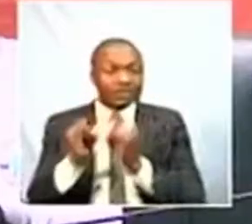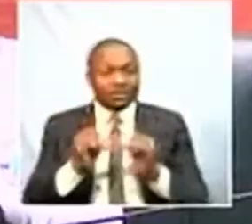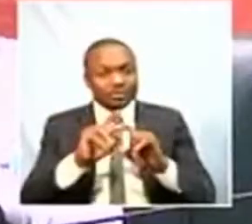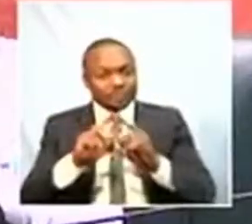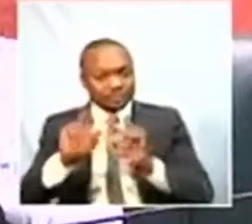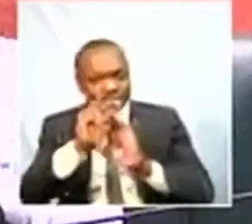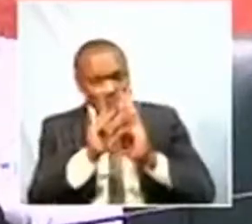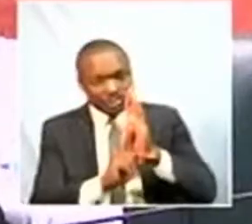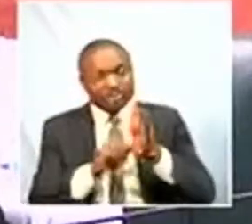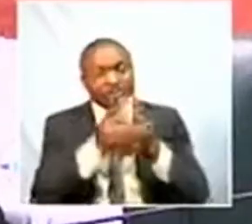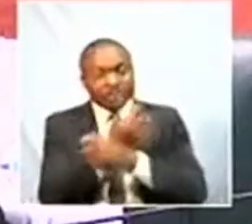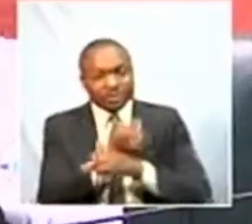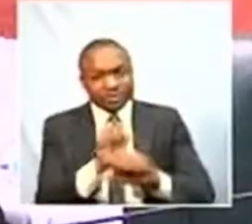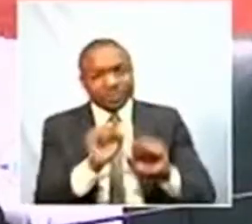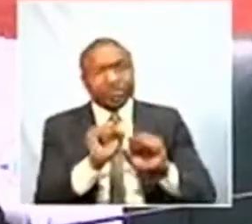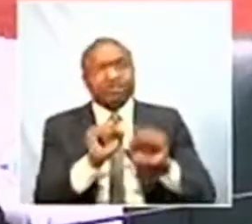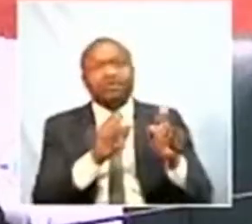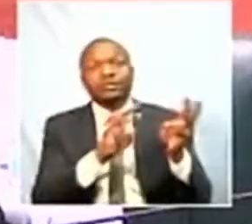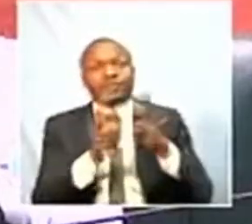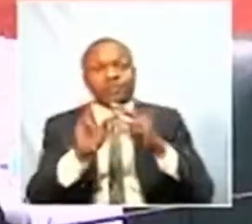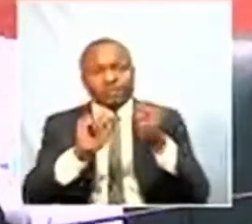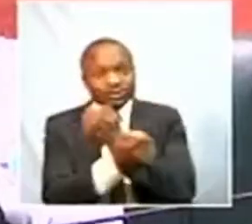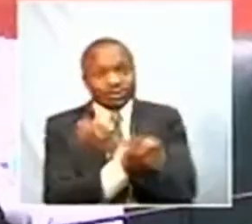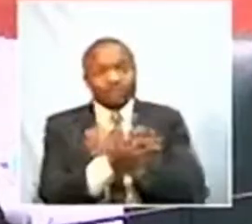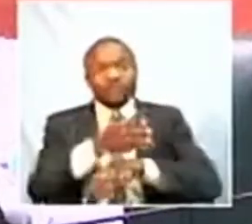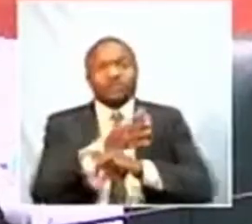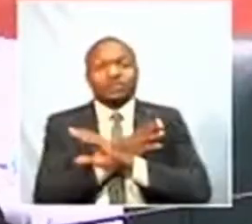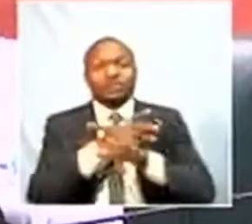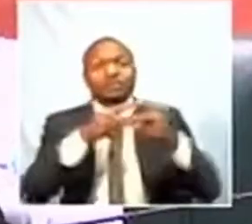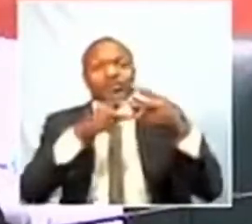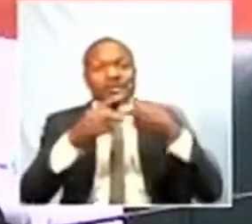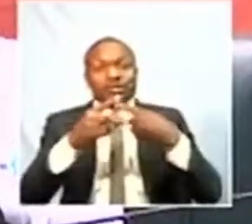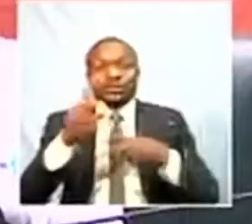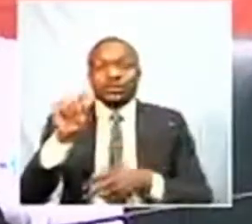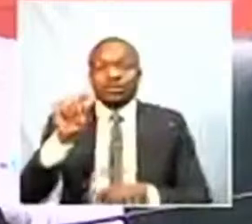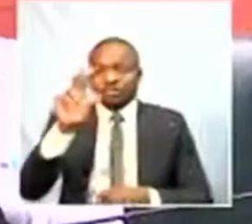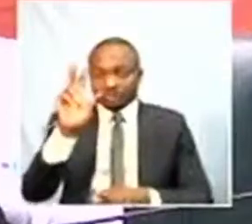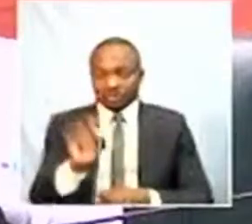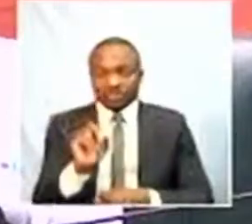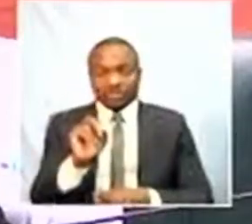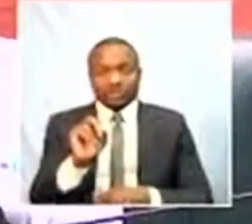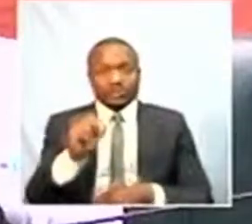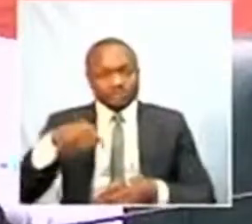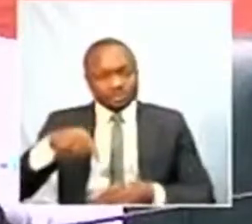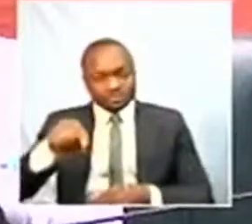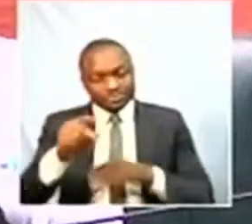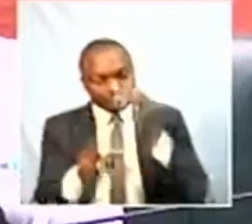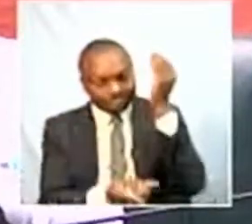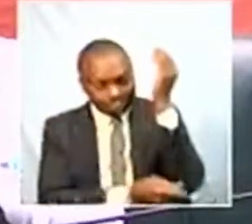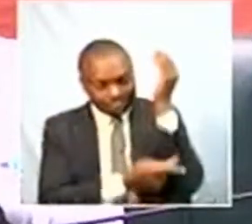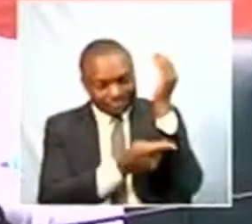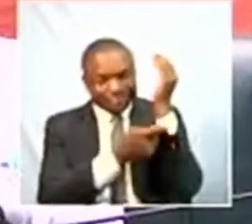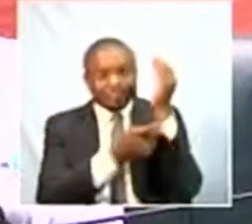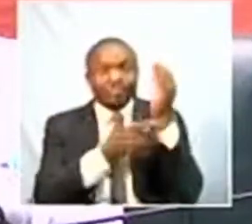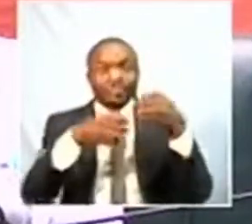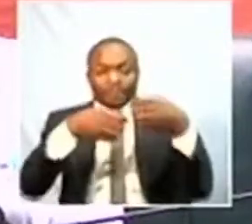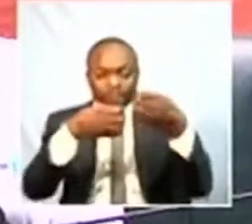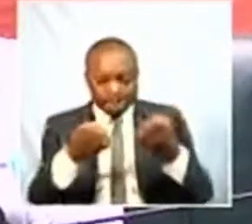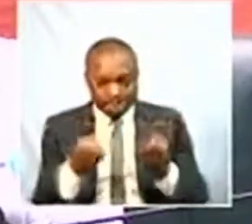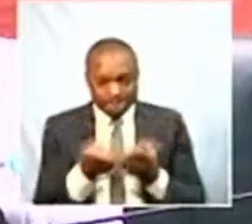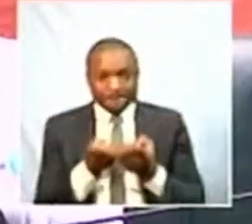address the environmental challenges, including Zambia's Vision 2030, which aims for sustainable development and